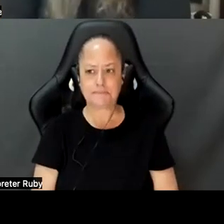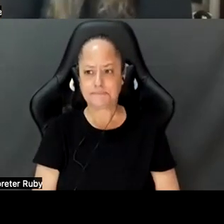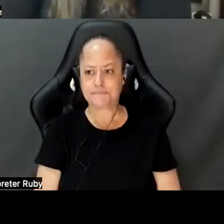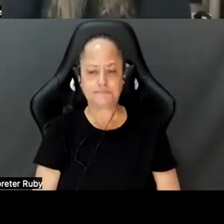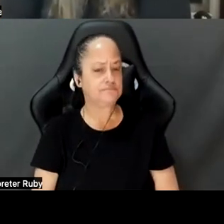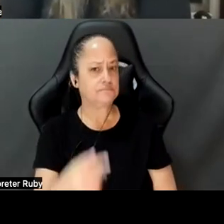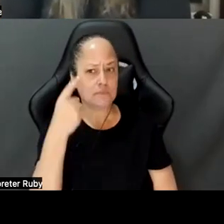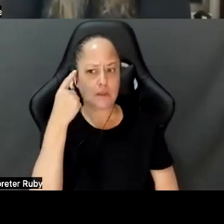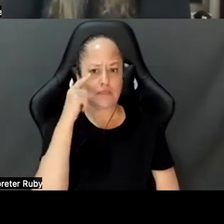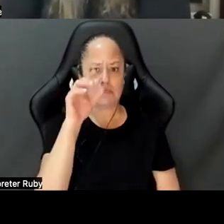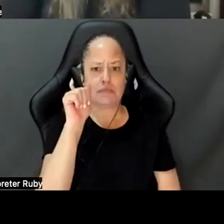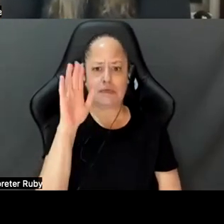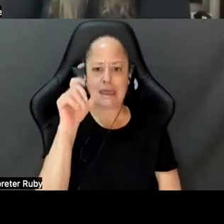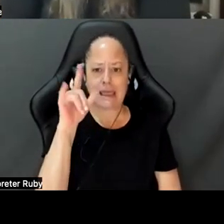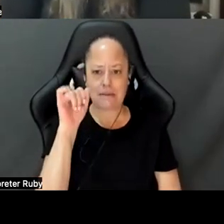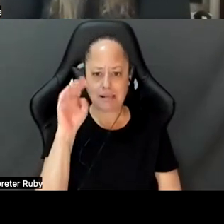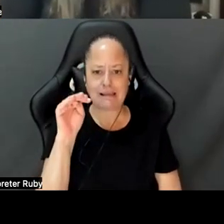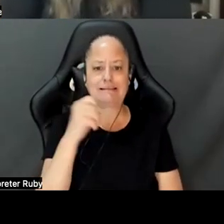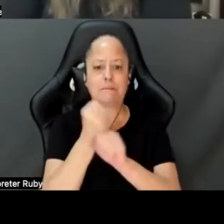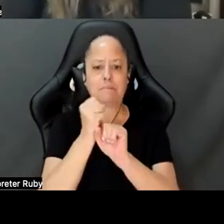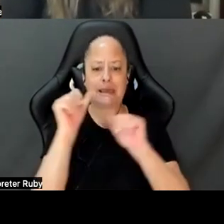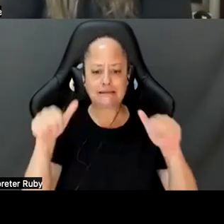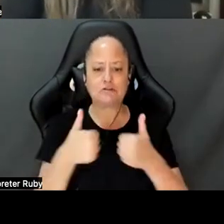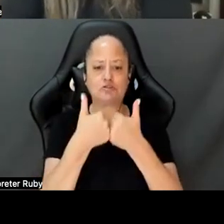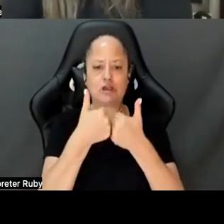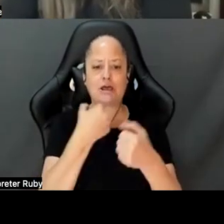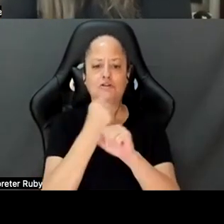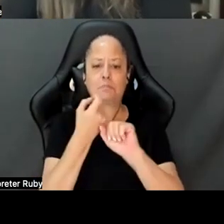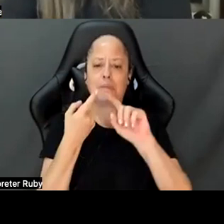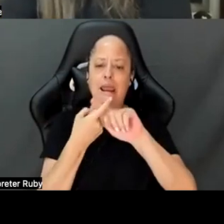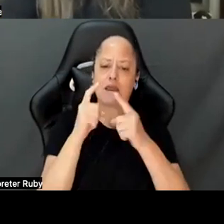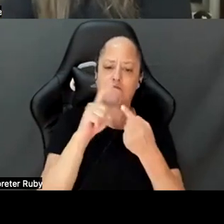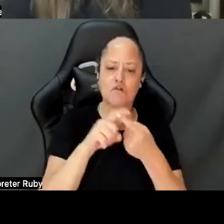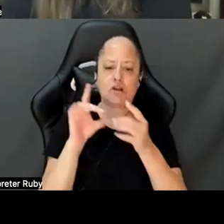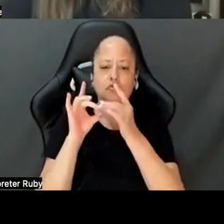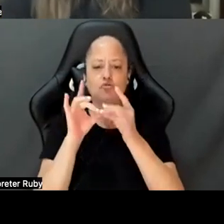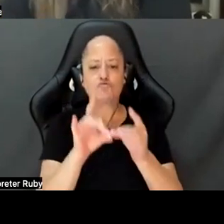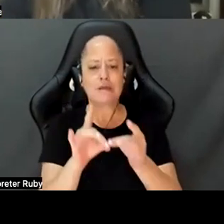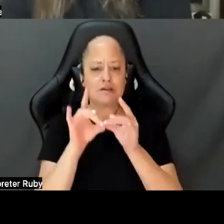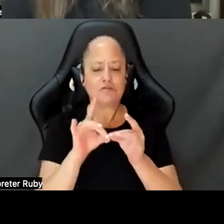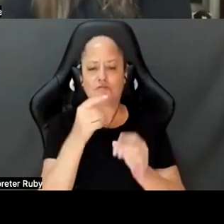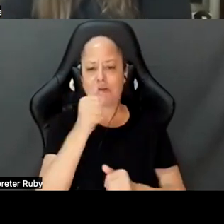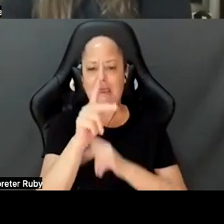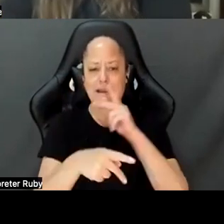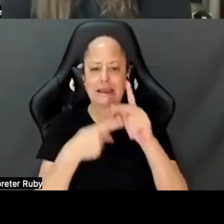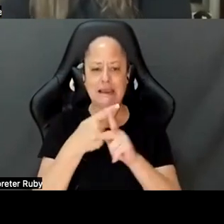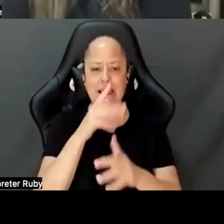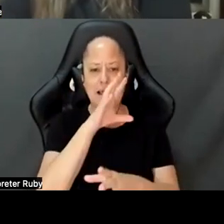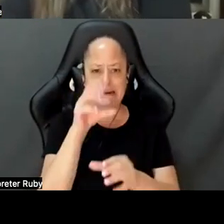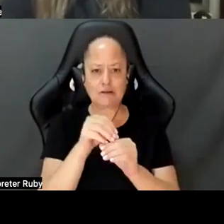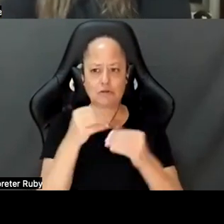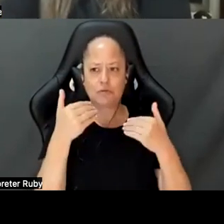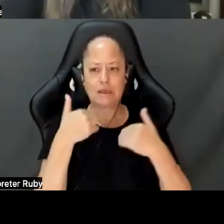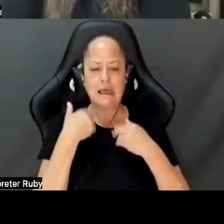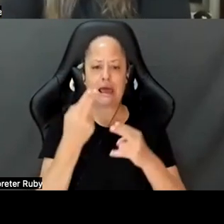I think ableism makes it very challenging for me to make friendships or relationships of any kind, including having